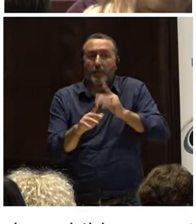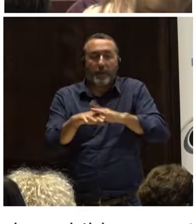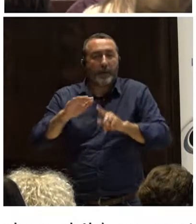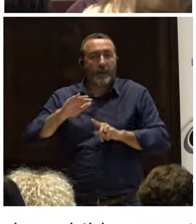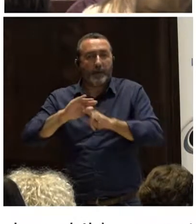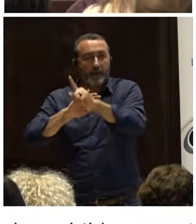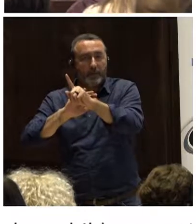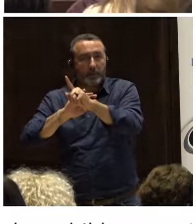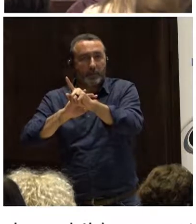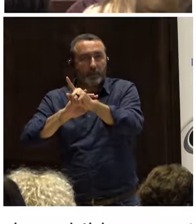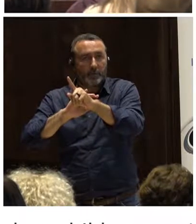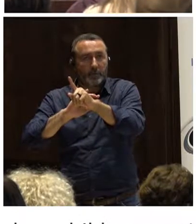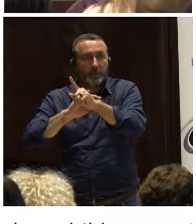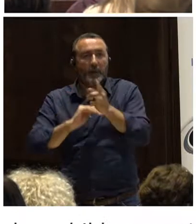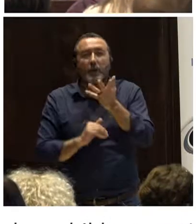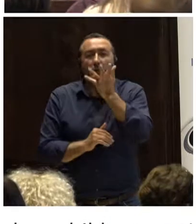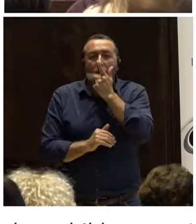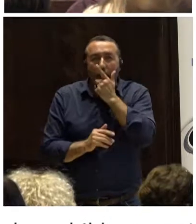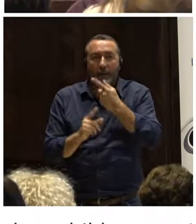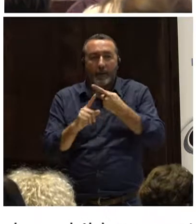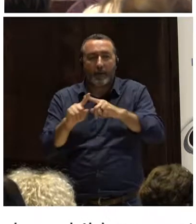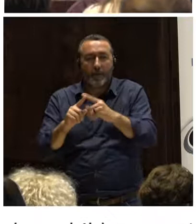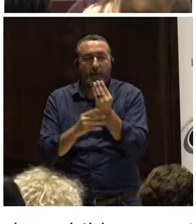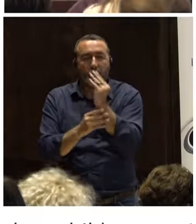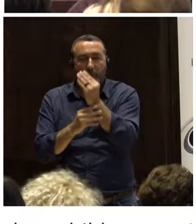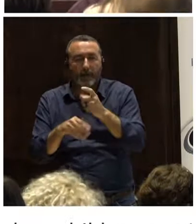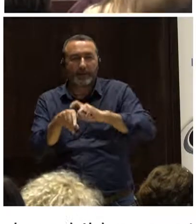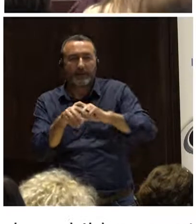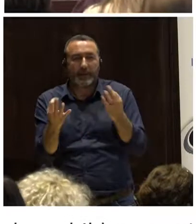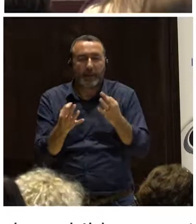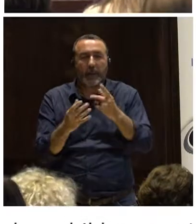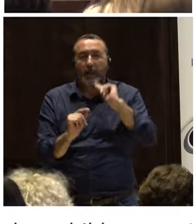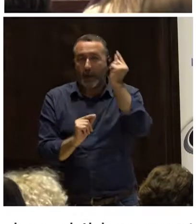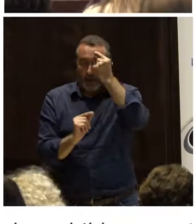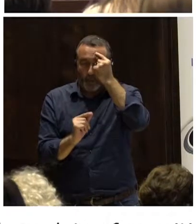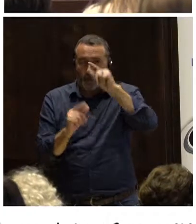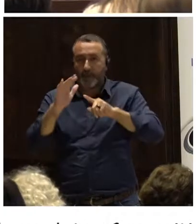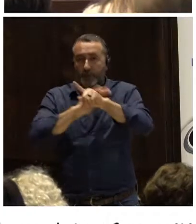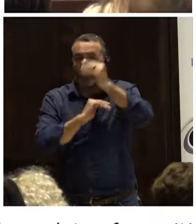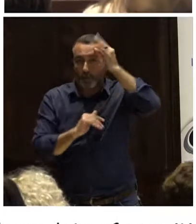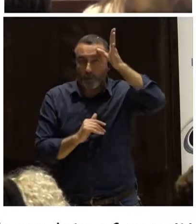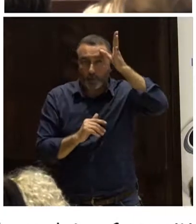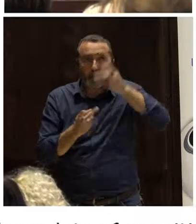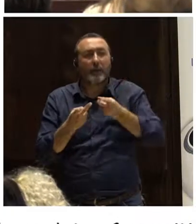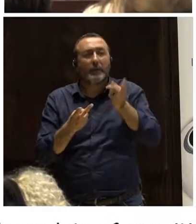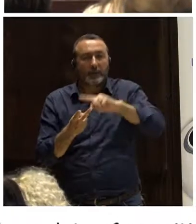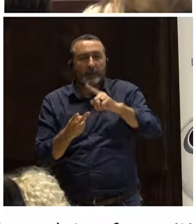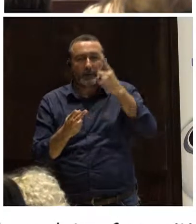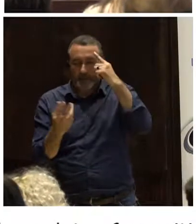object properties, they learn the language of what is that thing, social skills like taking